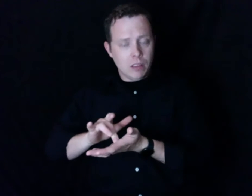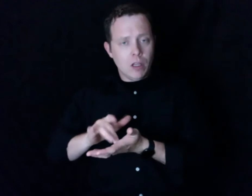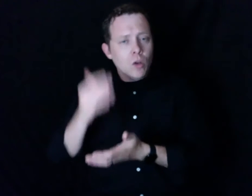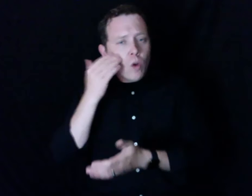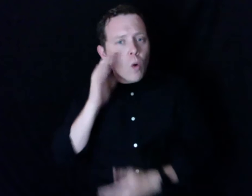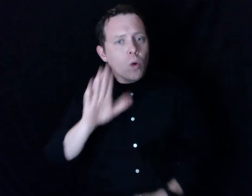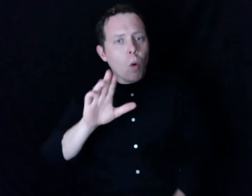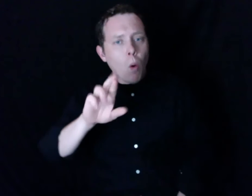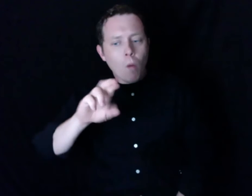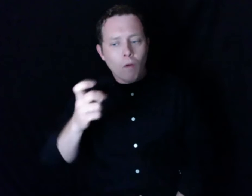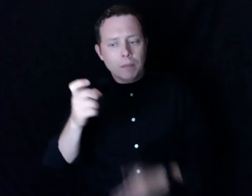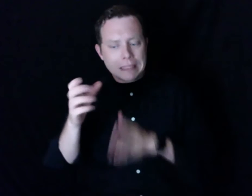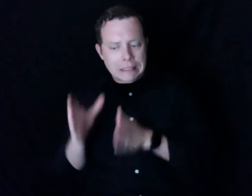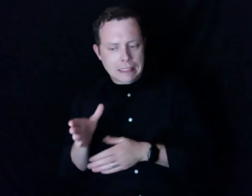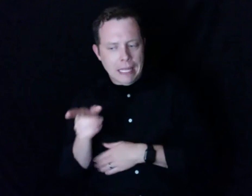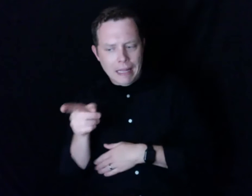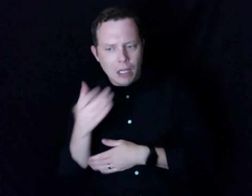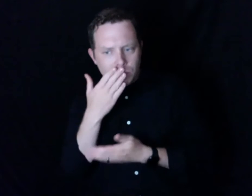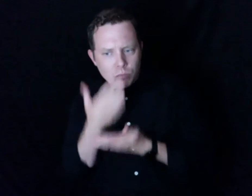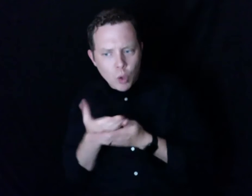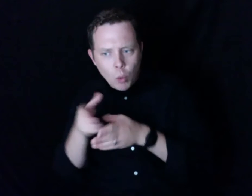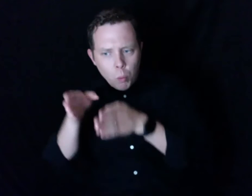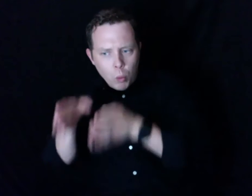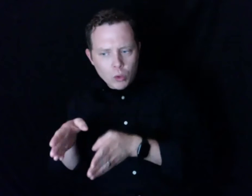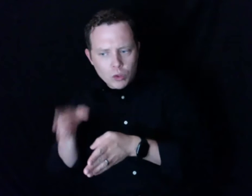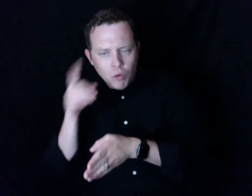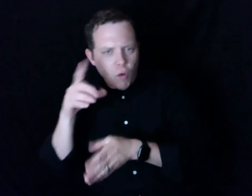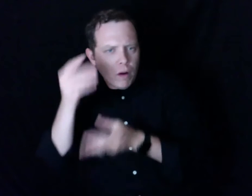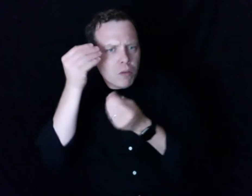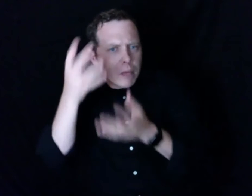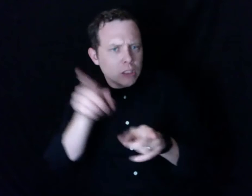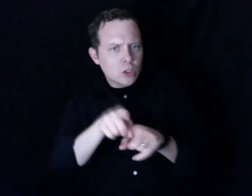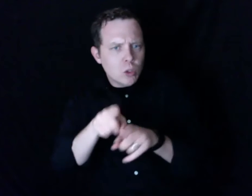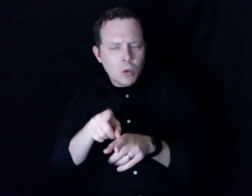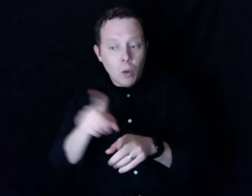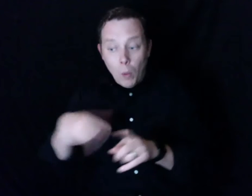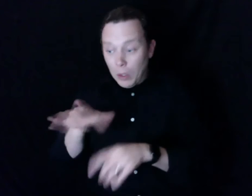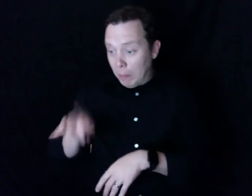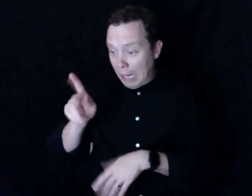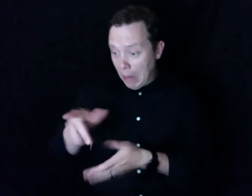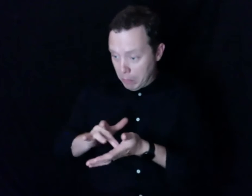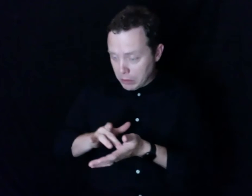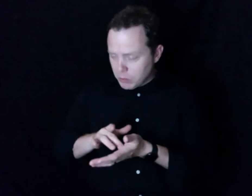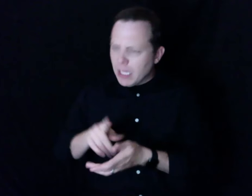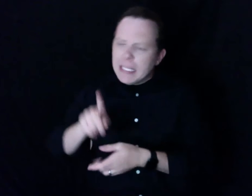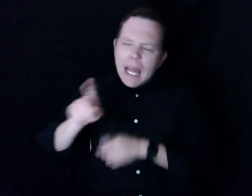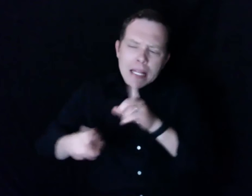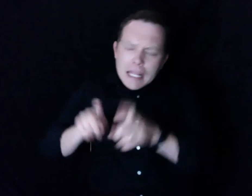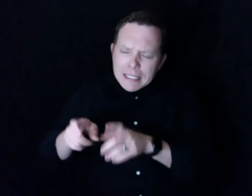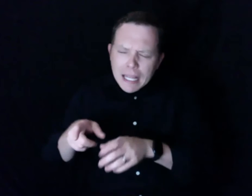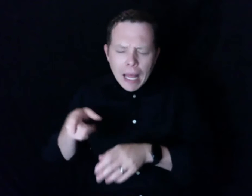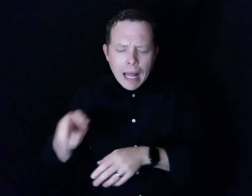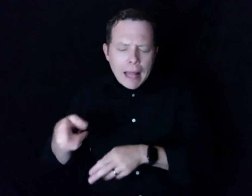information. When you pick up that prescription, you can go ahead and ask them a little bit. Remind me, what's the name of